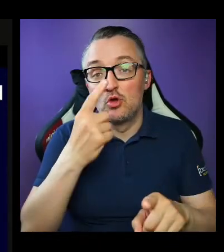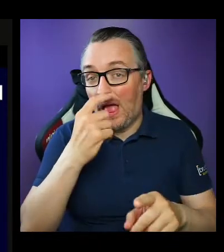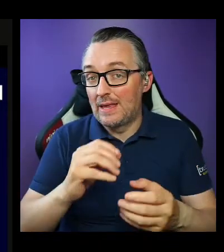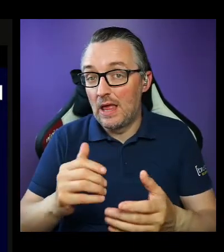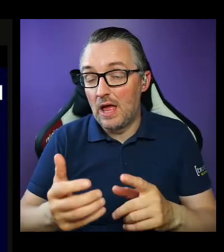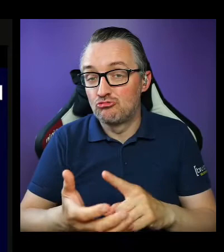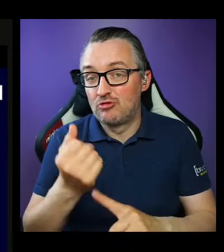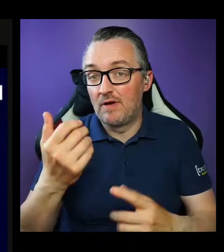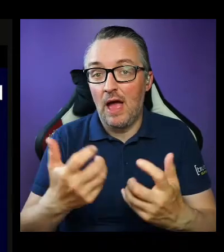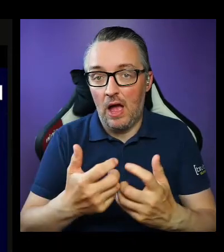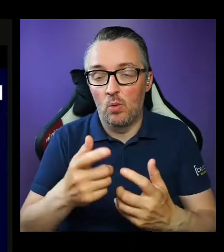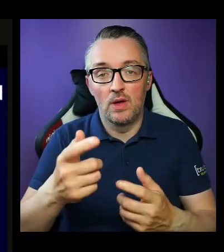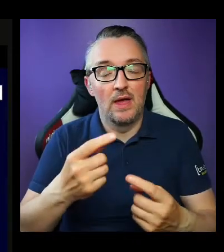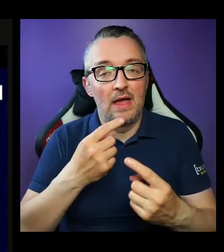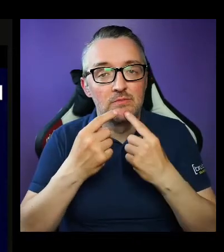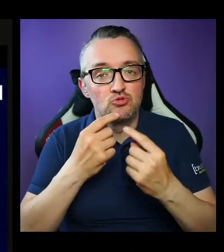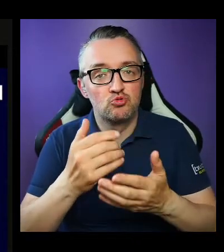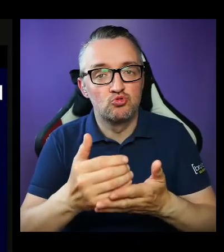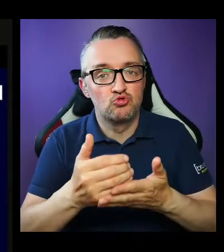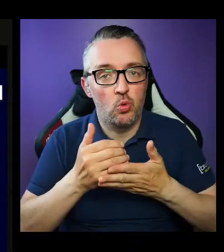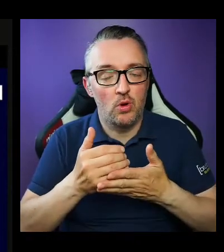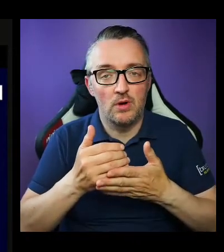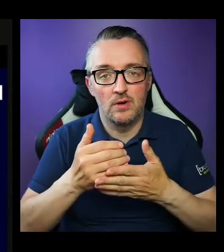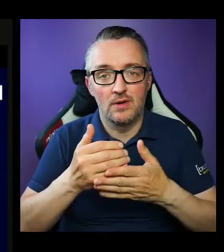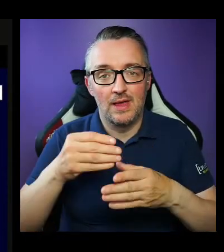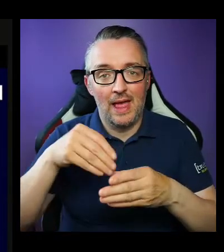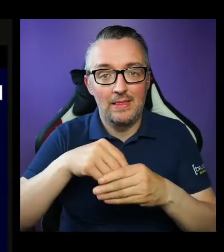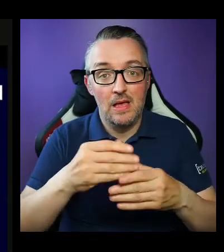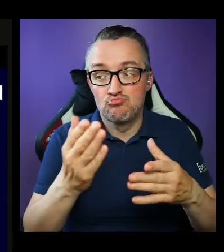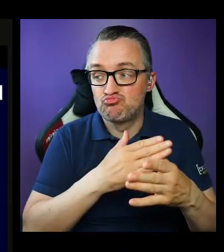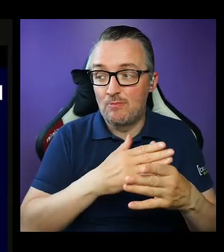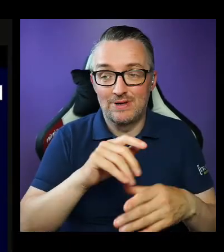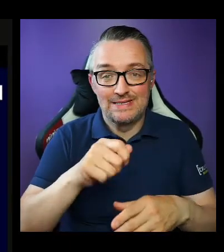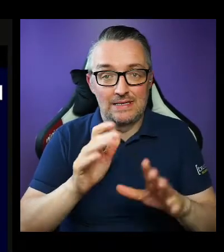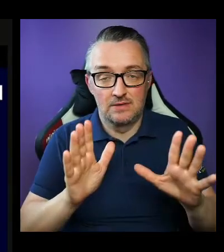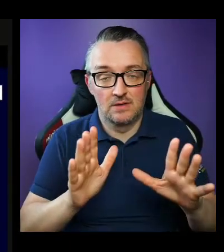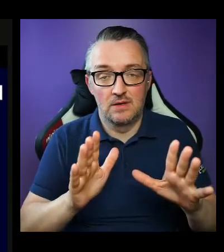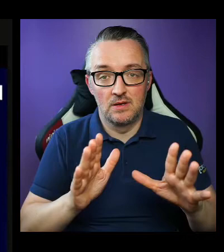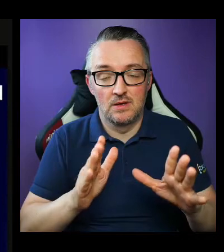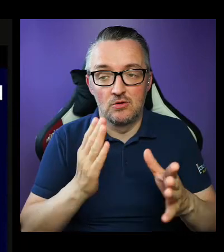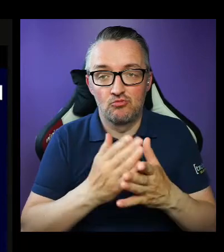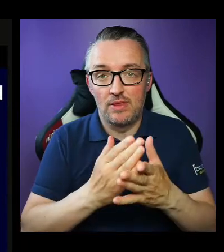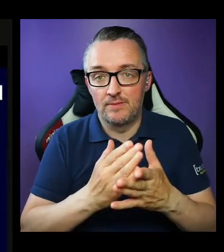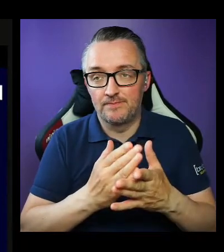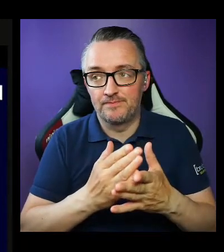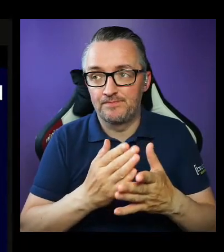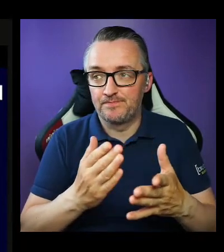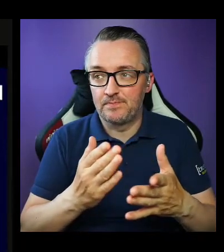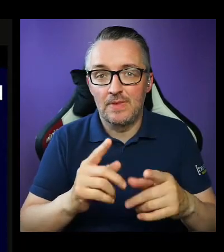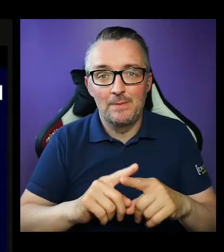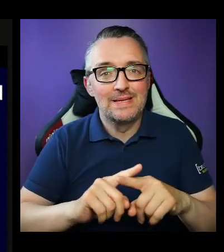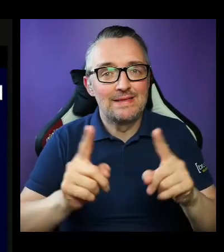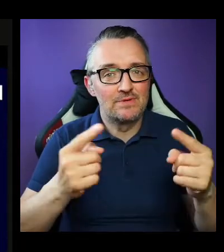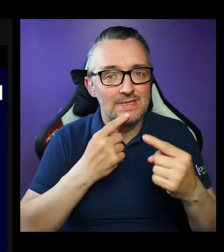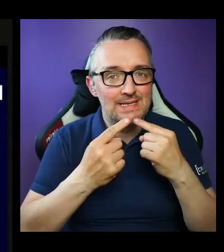just storing that information in the primary key, but it will be, of course, different